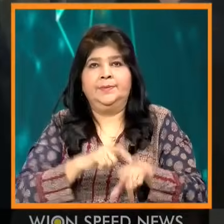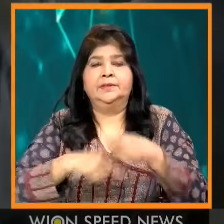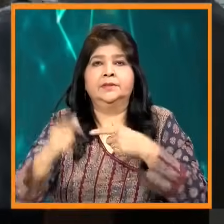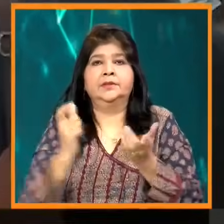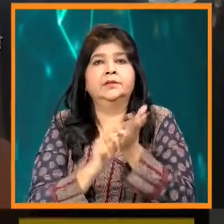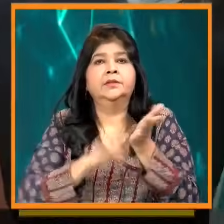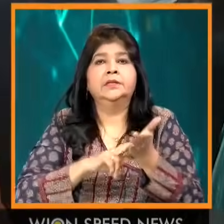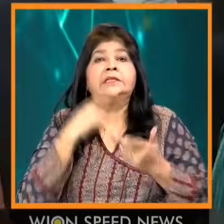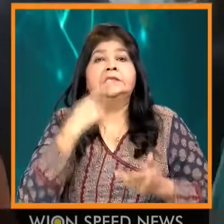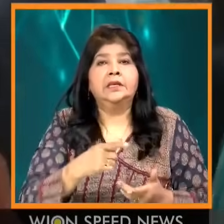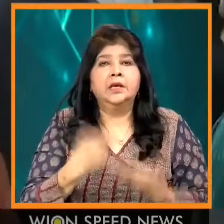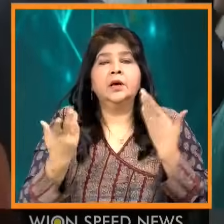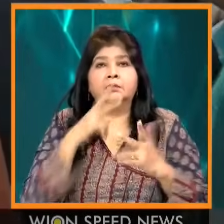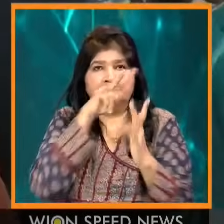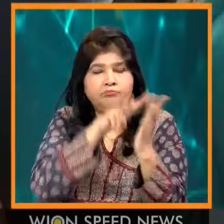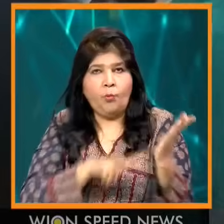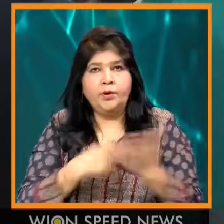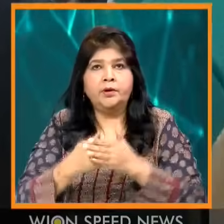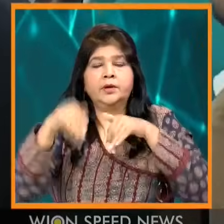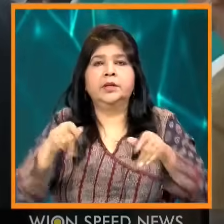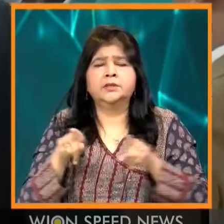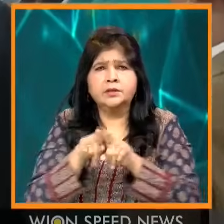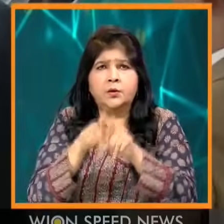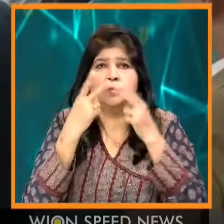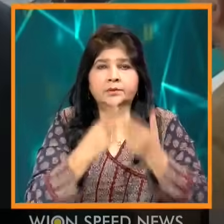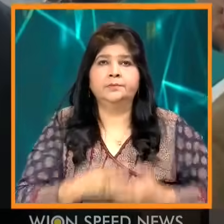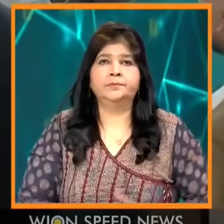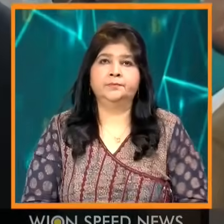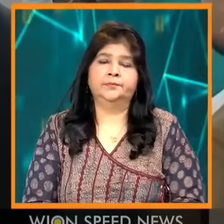United Nations says that it is also monitoring the elections closely.